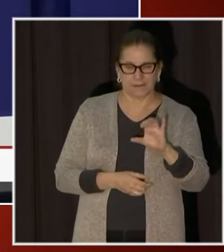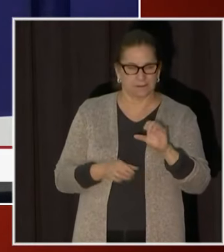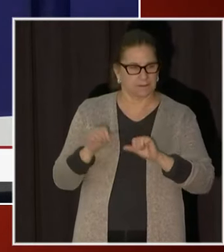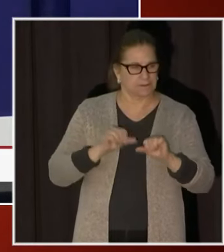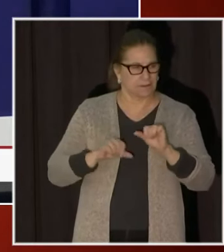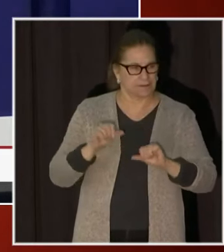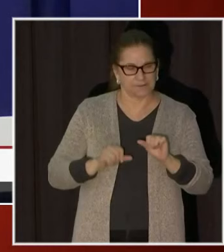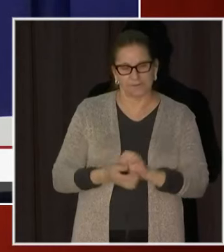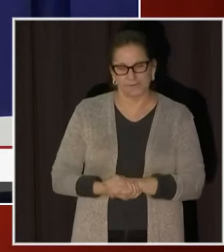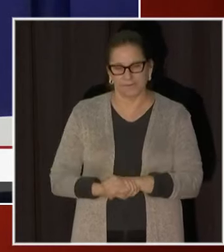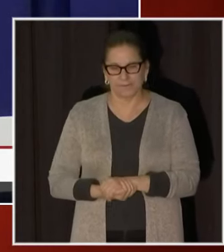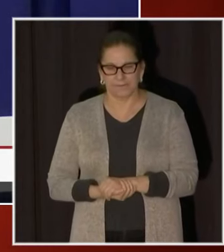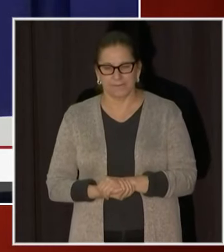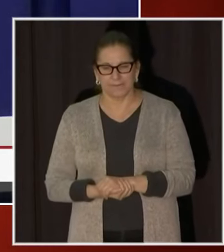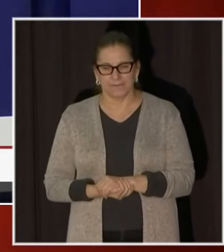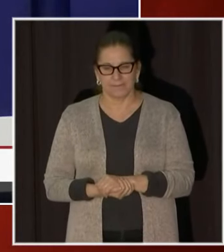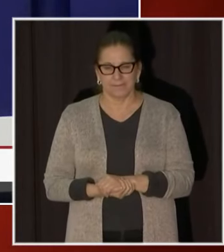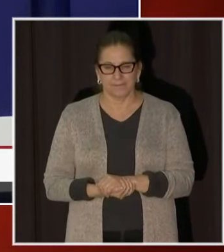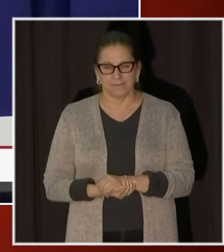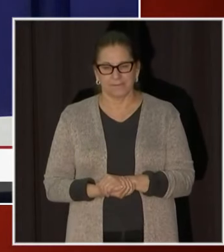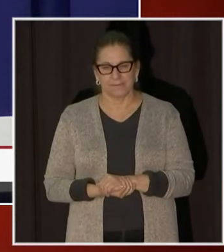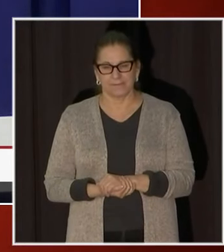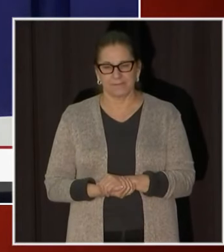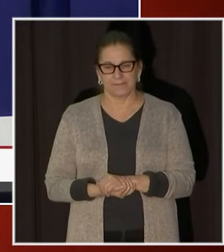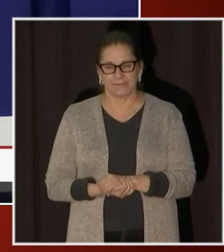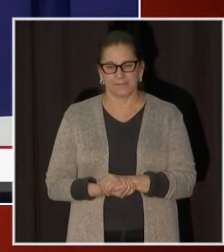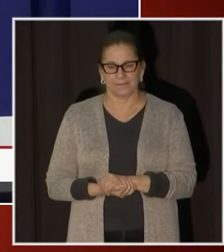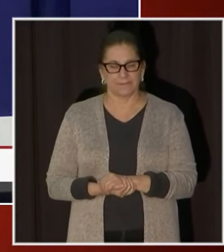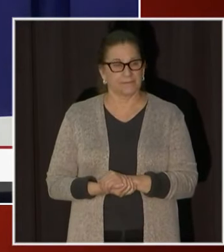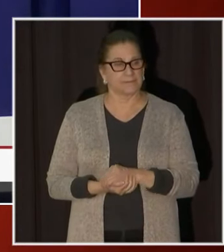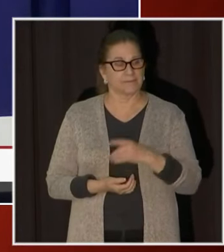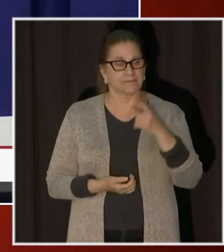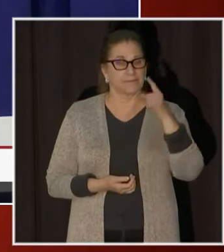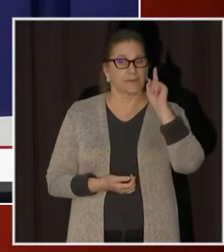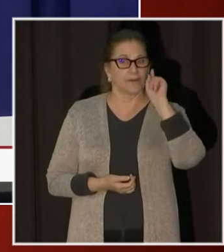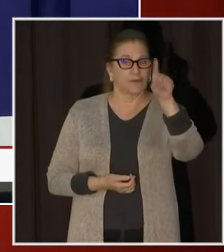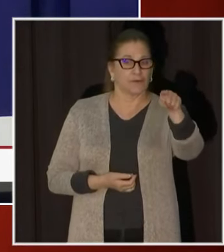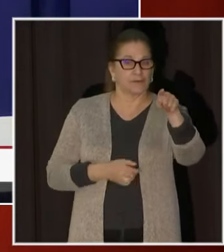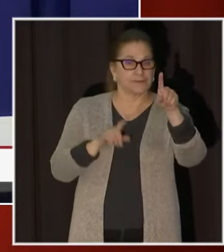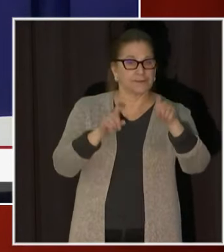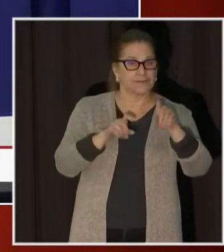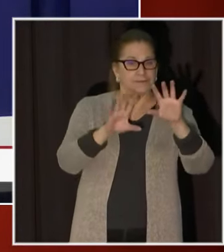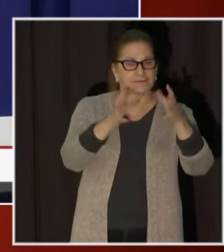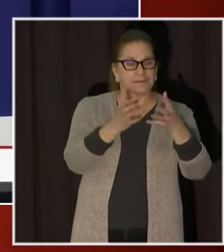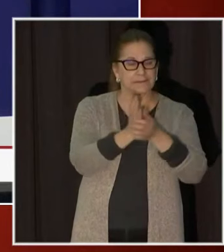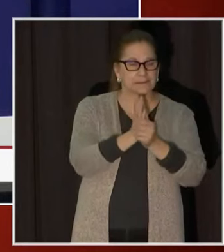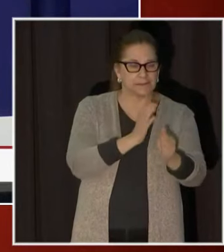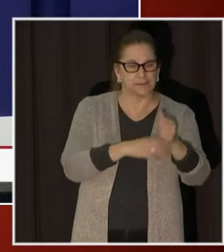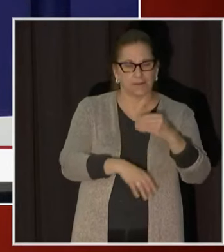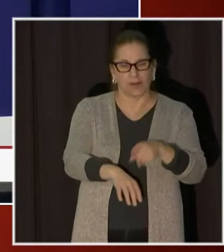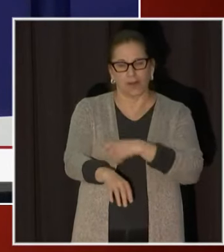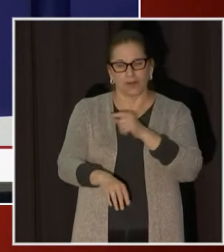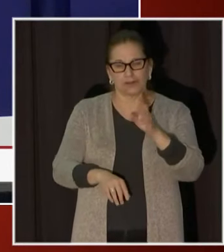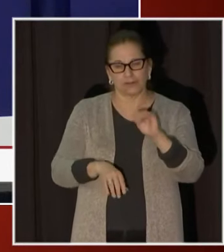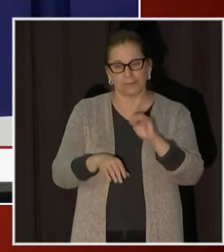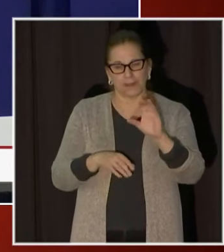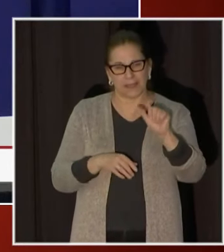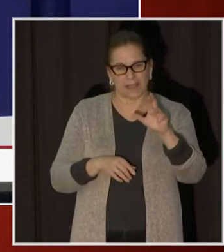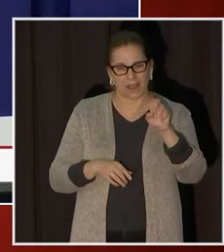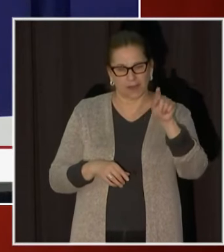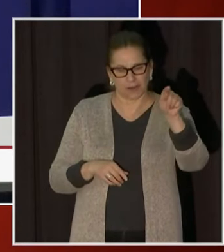the skilled nursing facilities, as well as working with the, as you know, the small devices went to the Department of